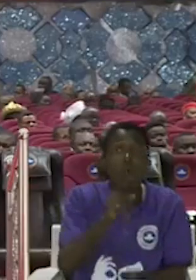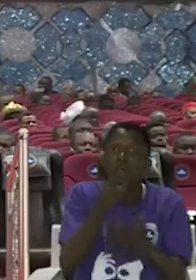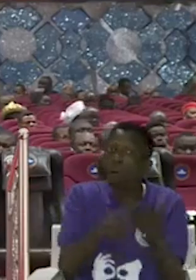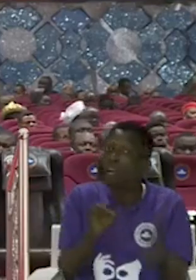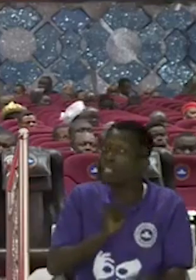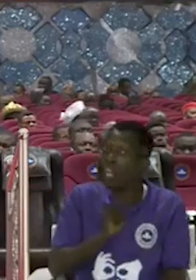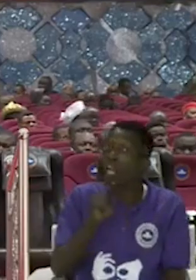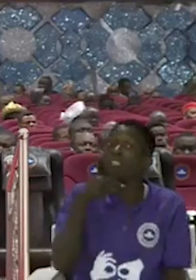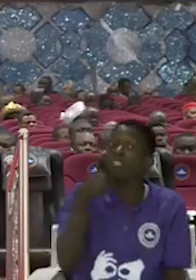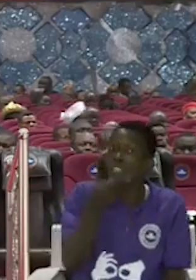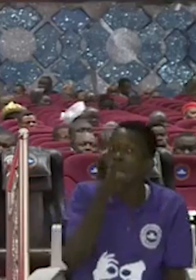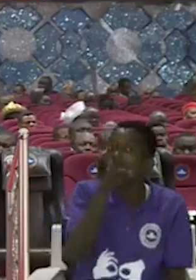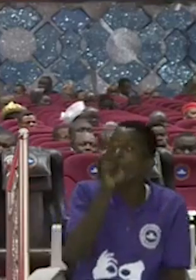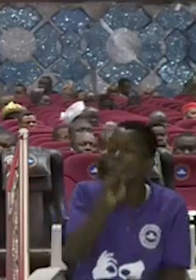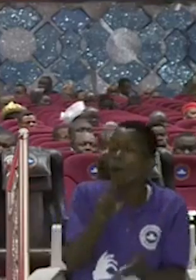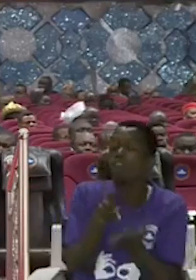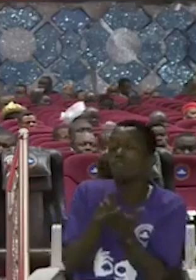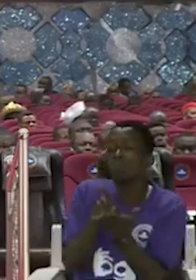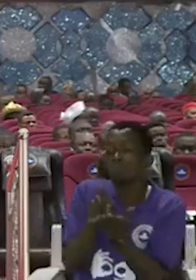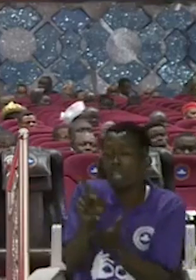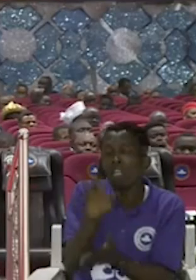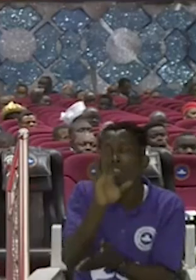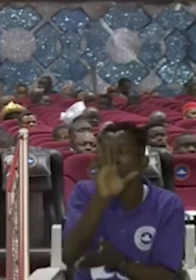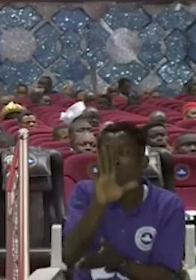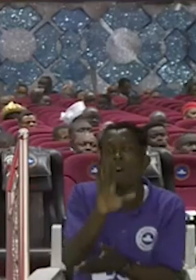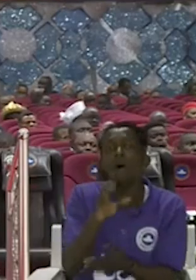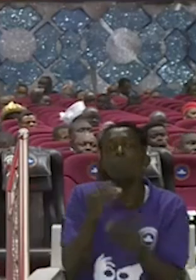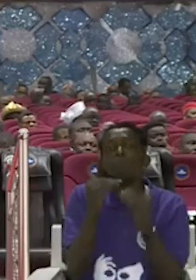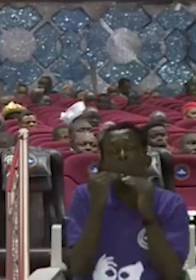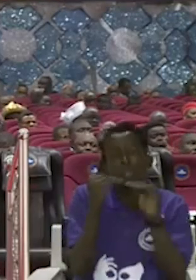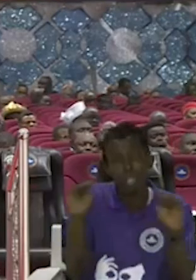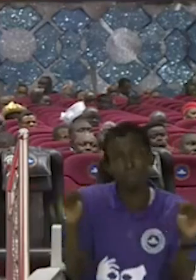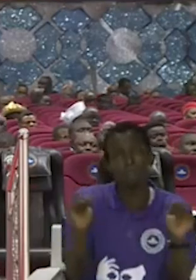your minimum. That's what I said.